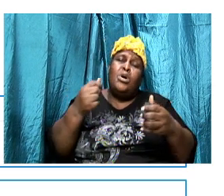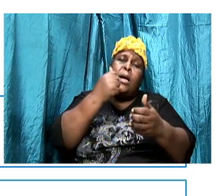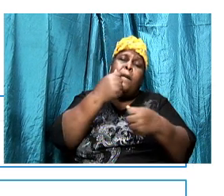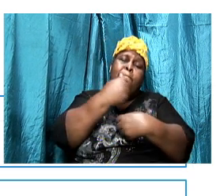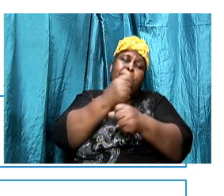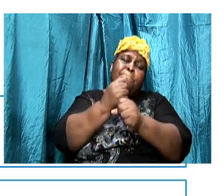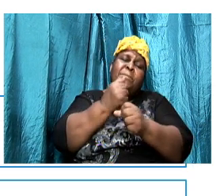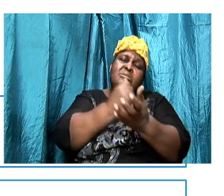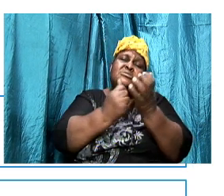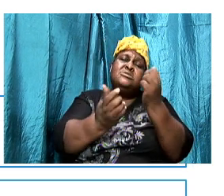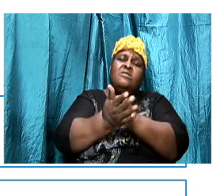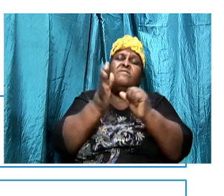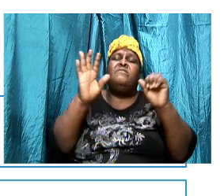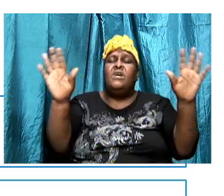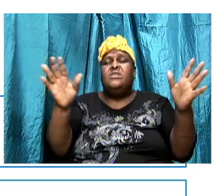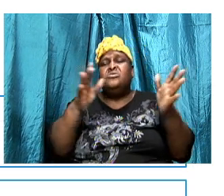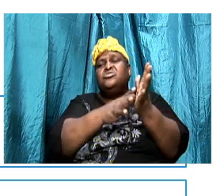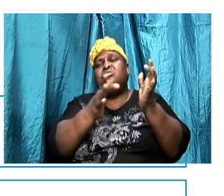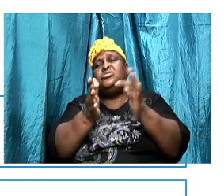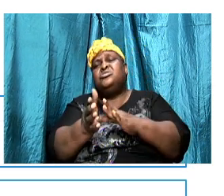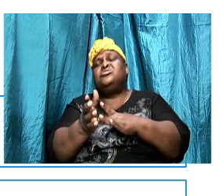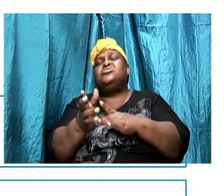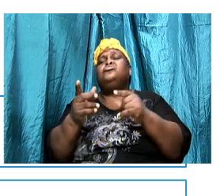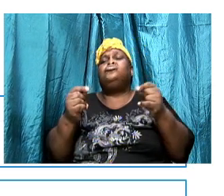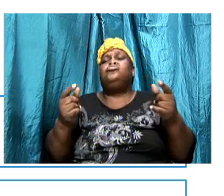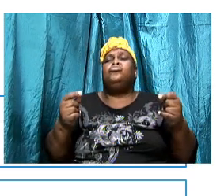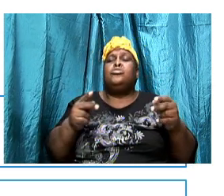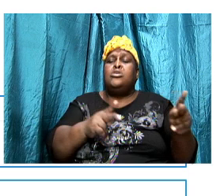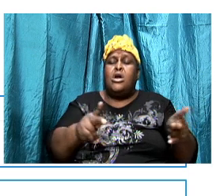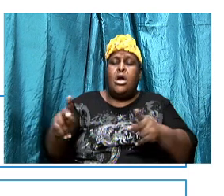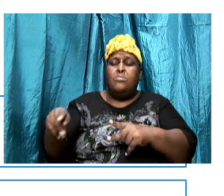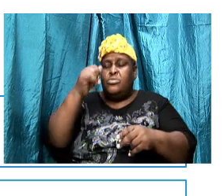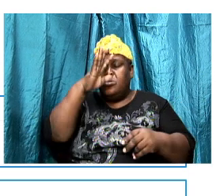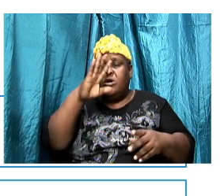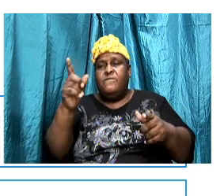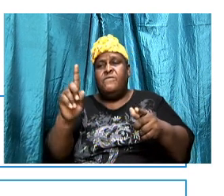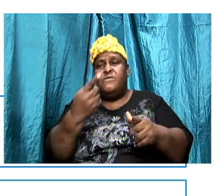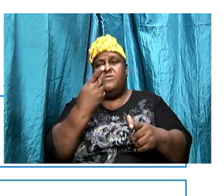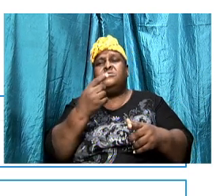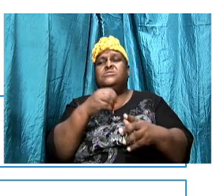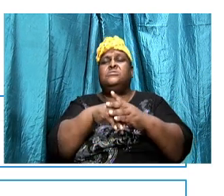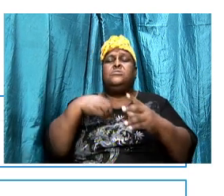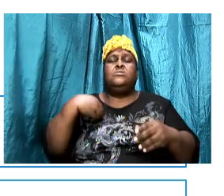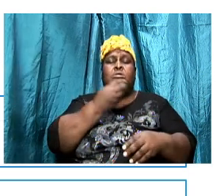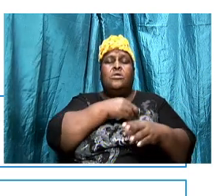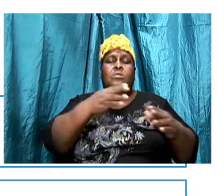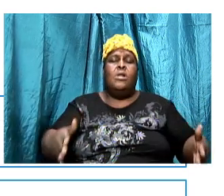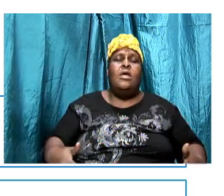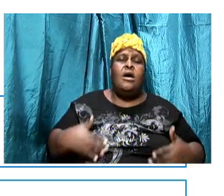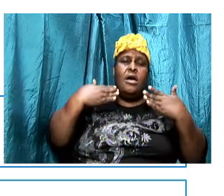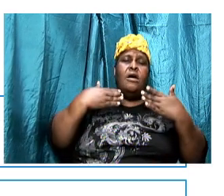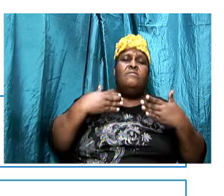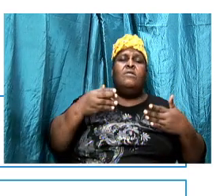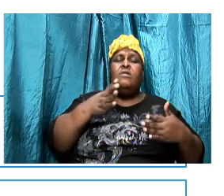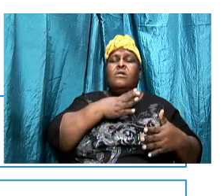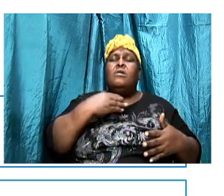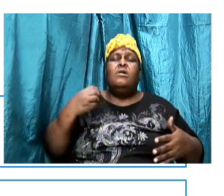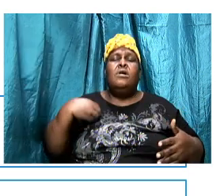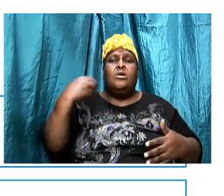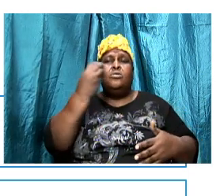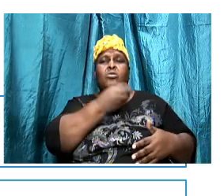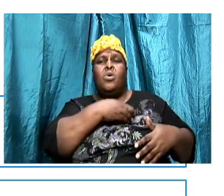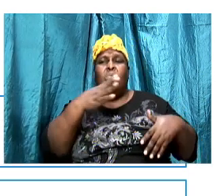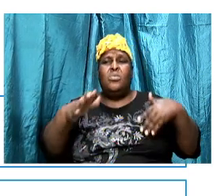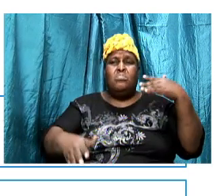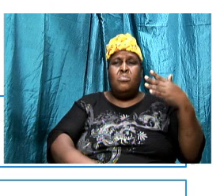sacrifices that he makes, and if we should really put God first in our lives, and our motive is